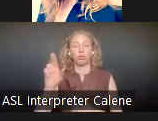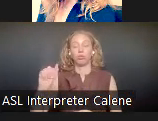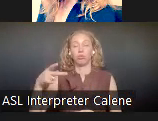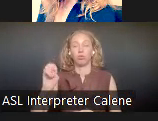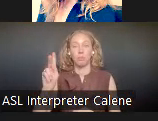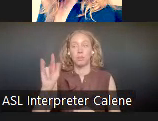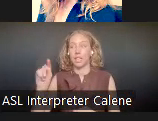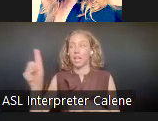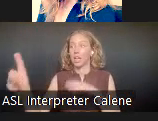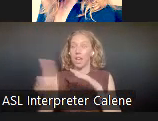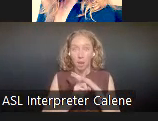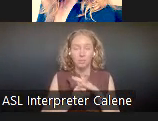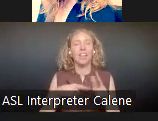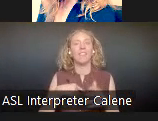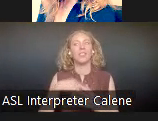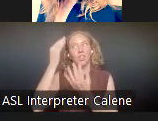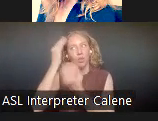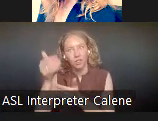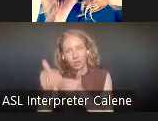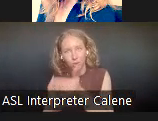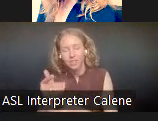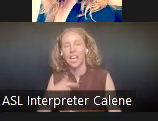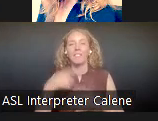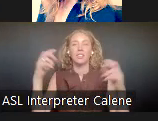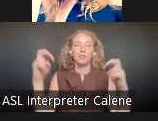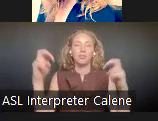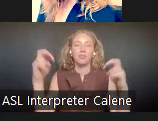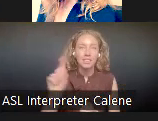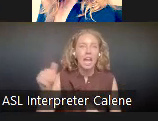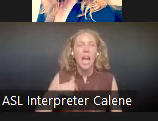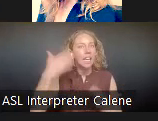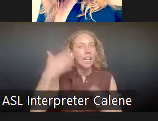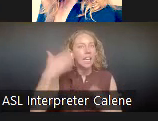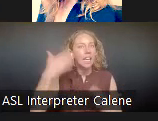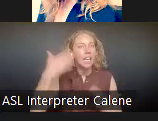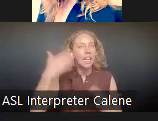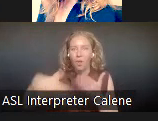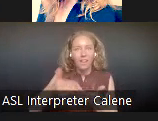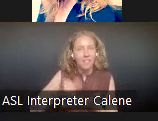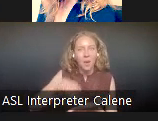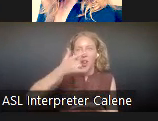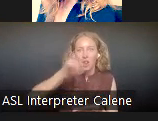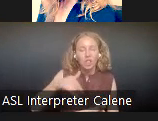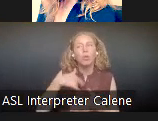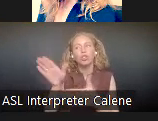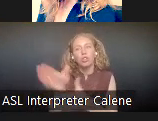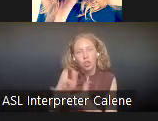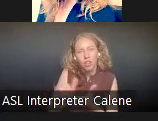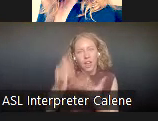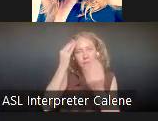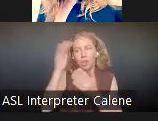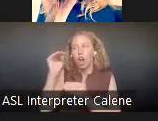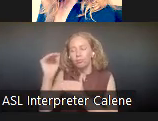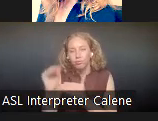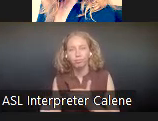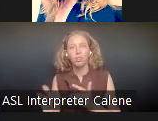through the notification process and have to meet with the DA. And I didn't know these things. So provide the insight, give them the resources.